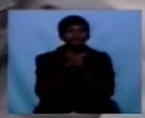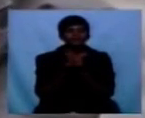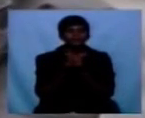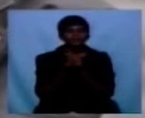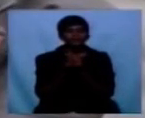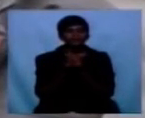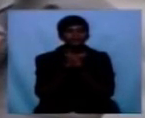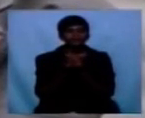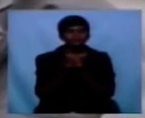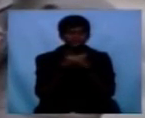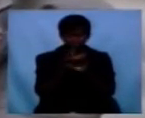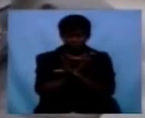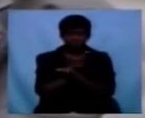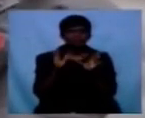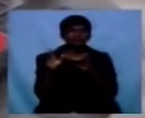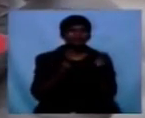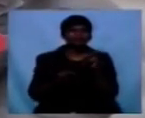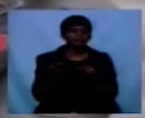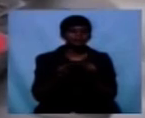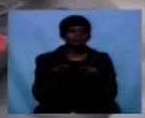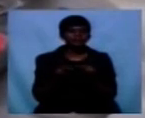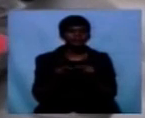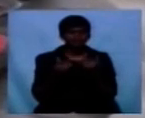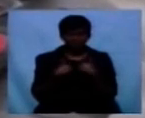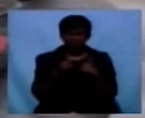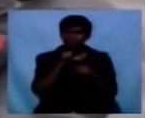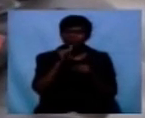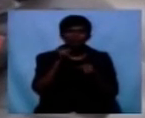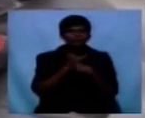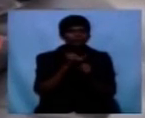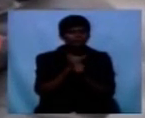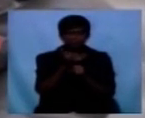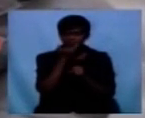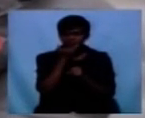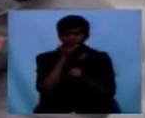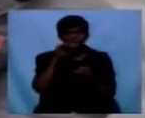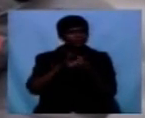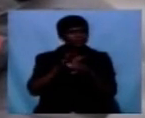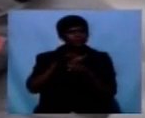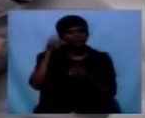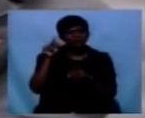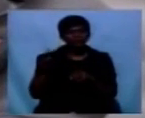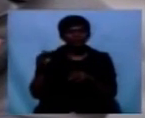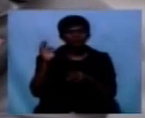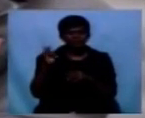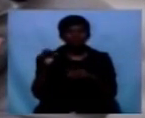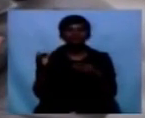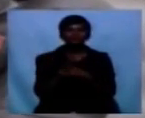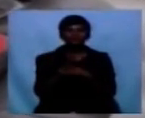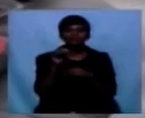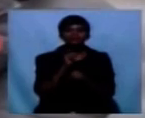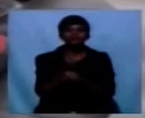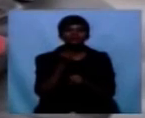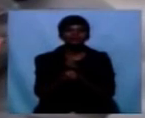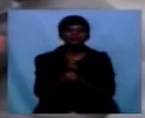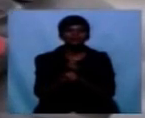my commitment to the Zambian people, they have not made a mistake by voting for us. PF means business.